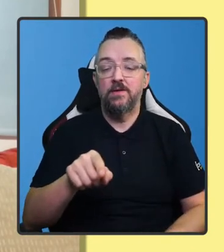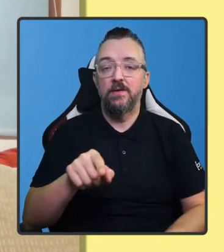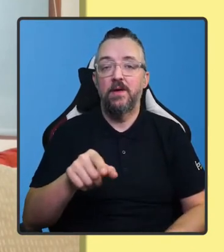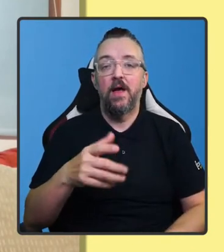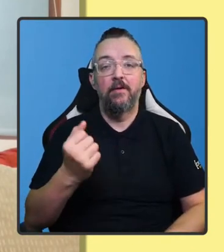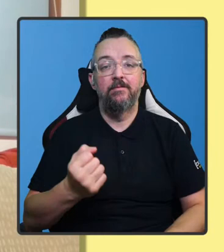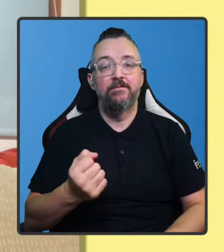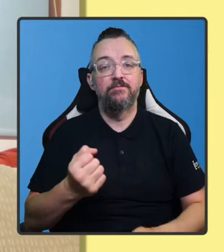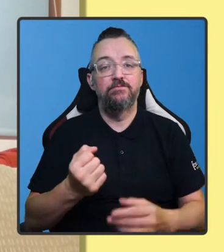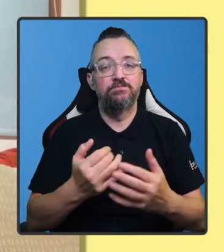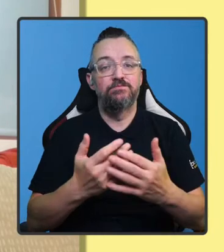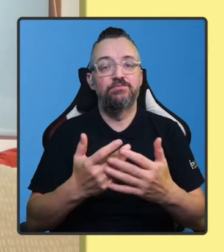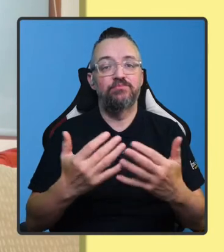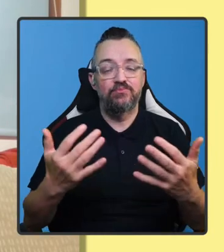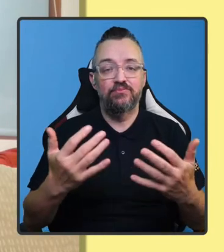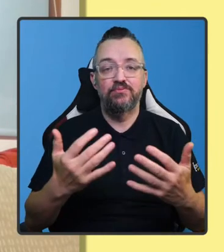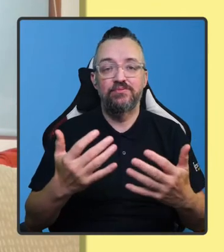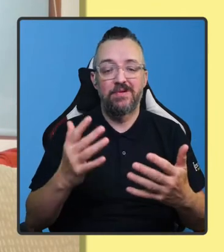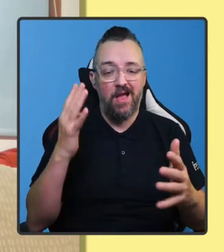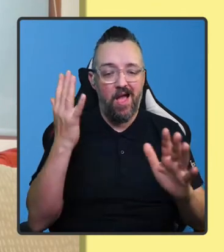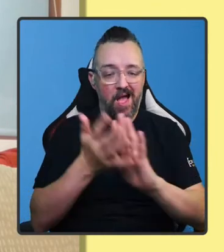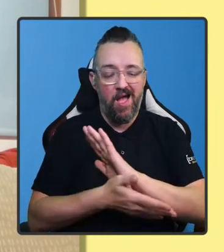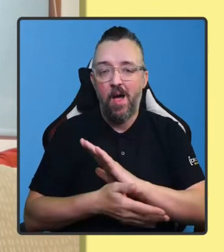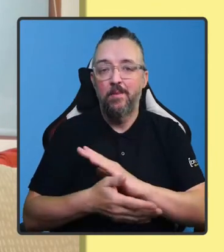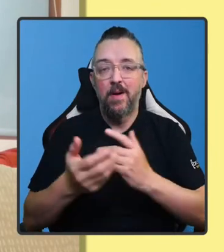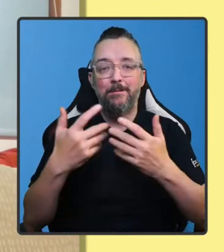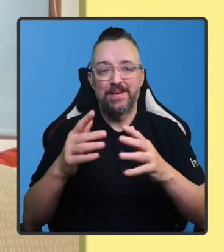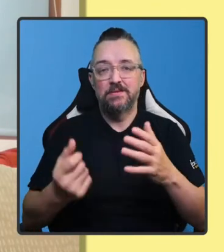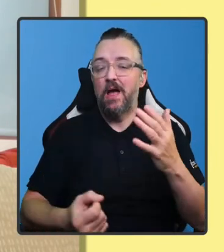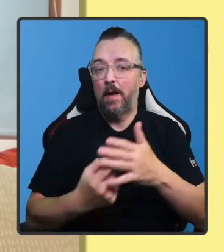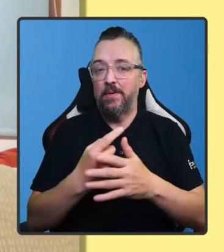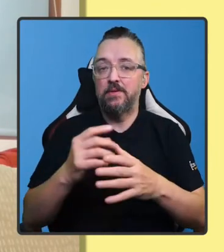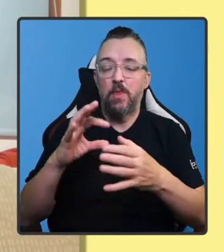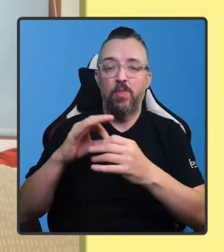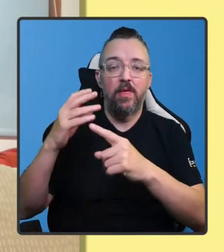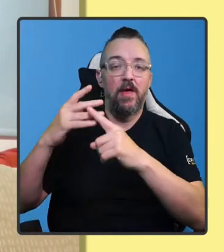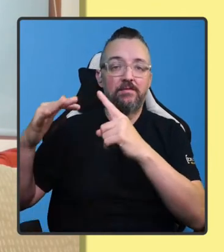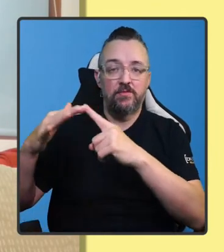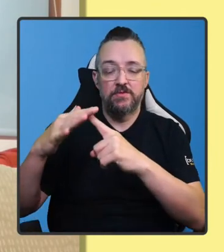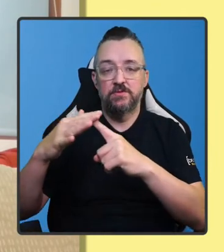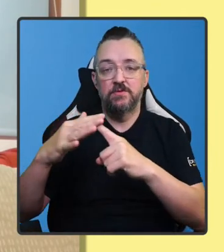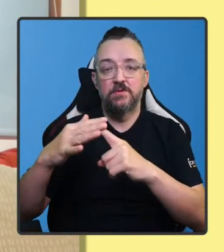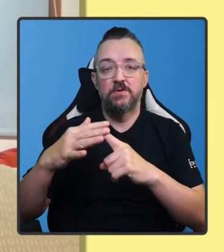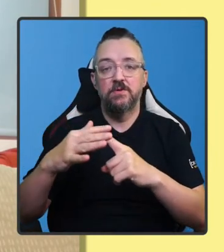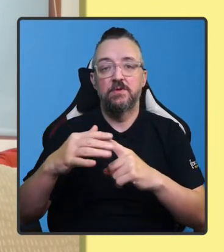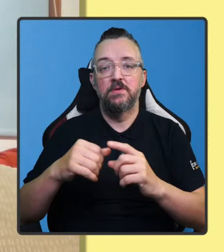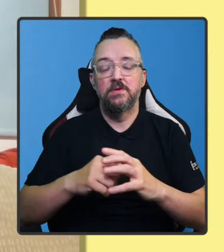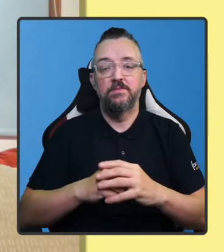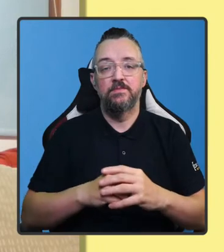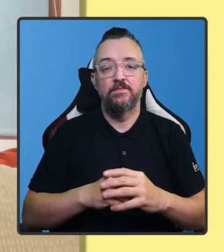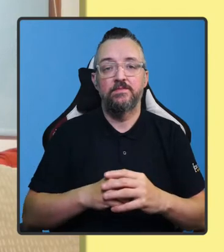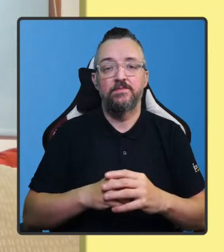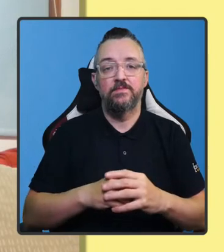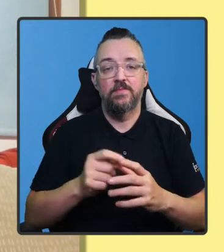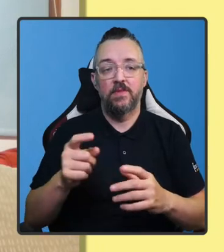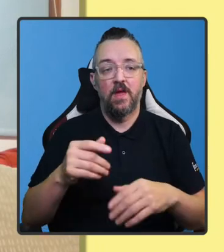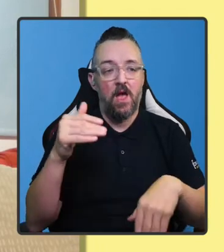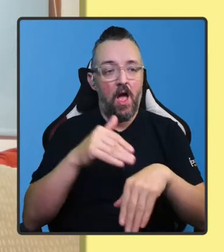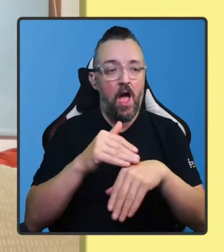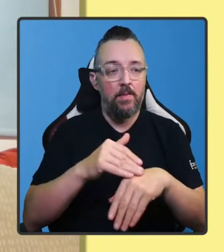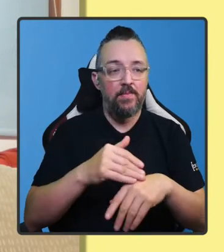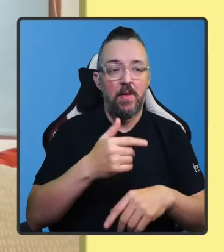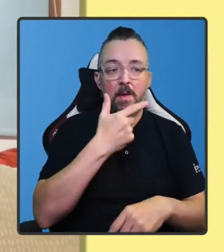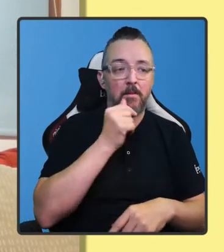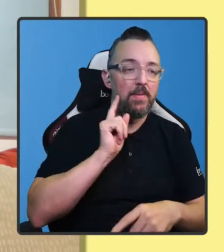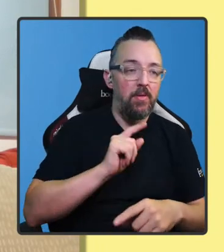amount of harm that's already been talked about to the environment, to people, to the bees and